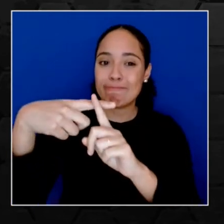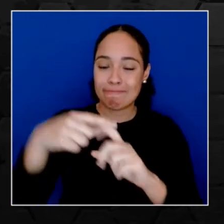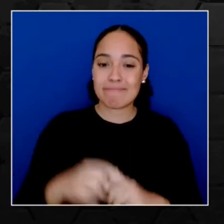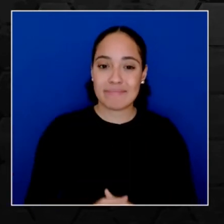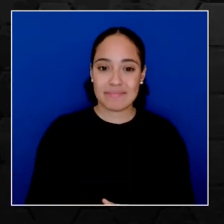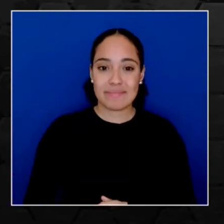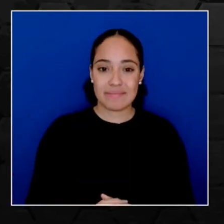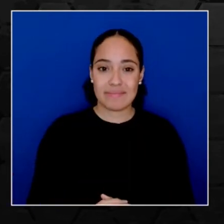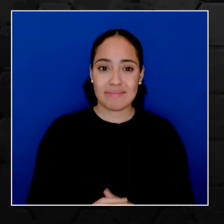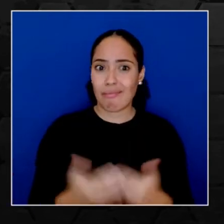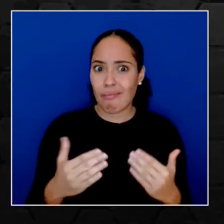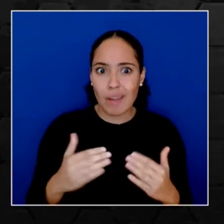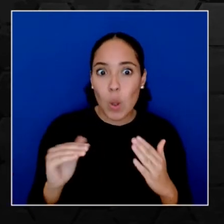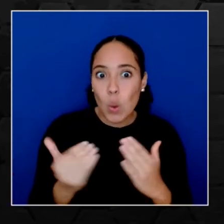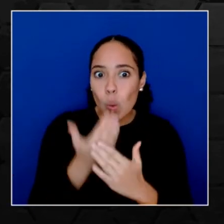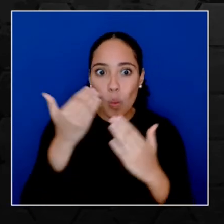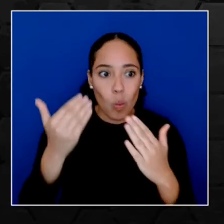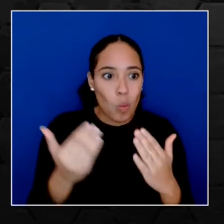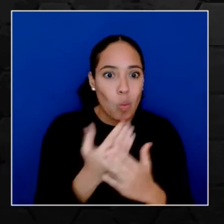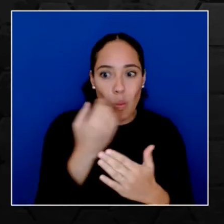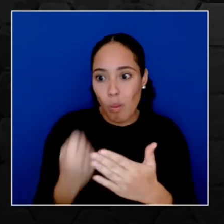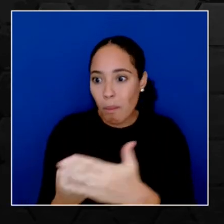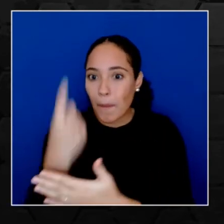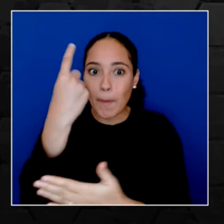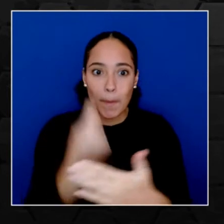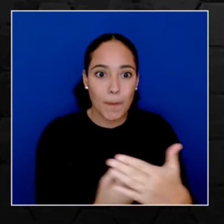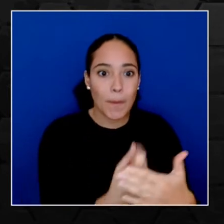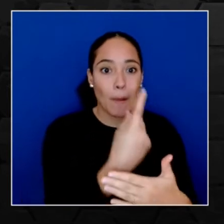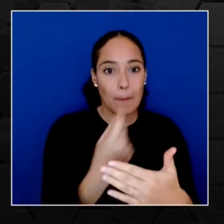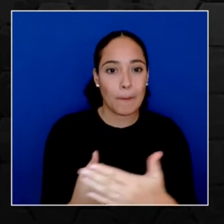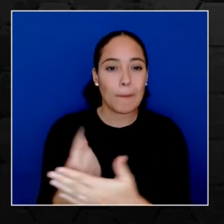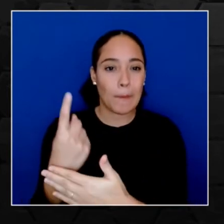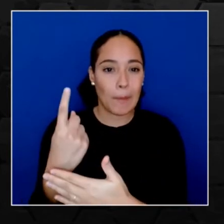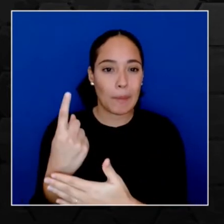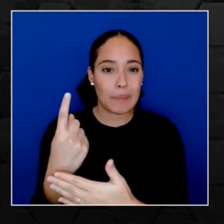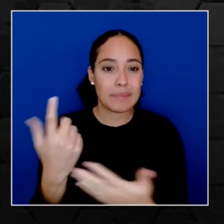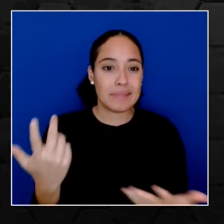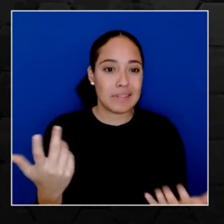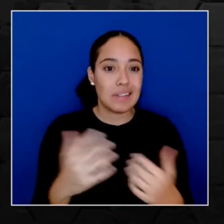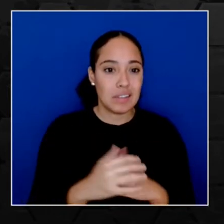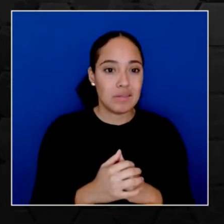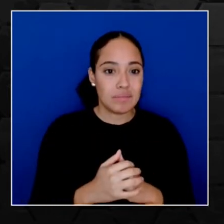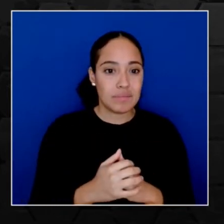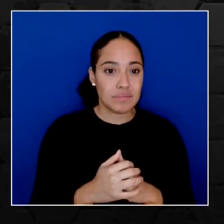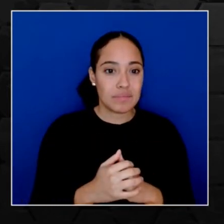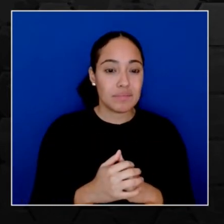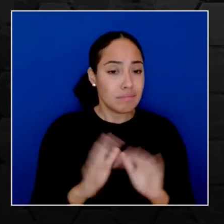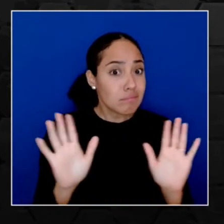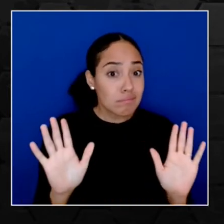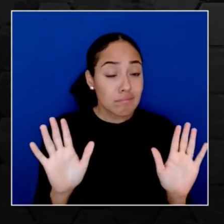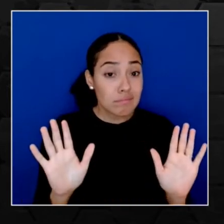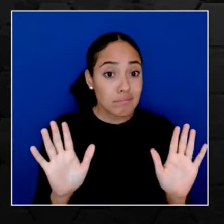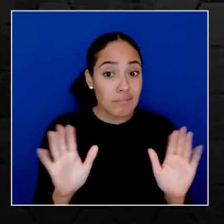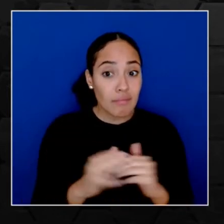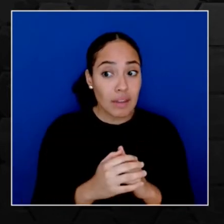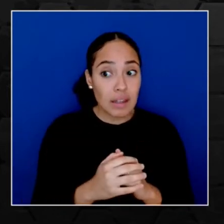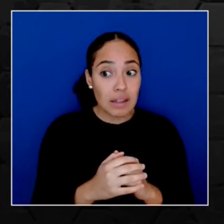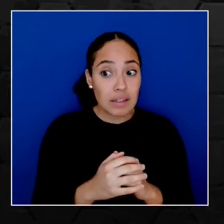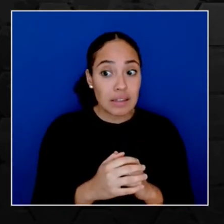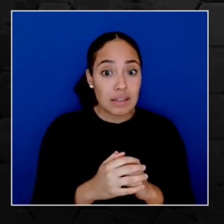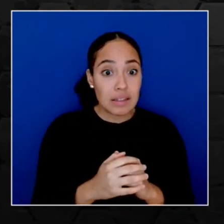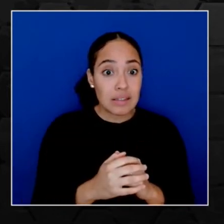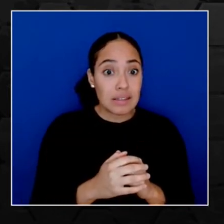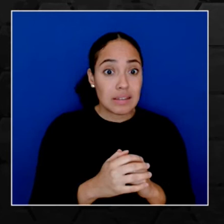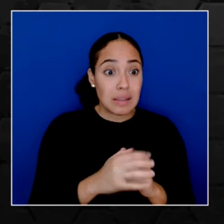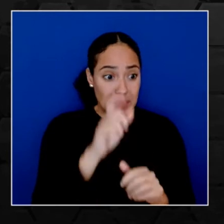are being discovered and implemented every day. And let's face the truth. It's very less people actually